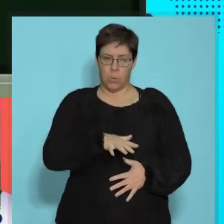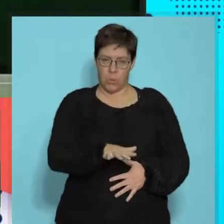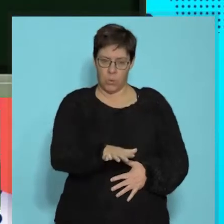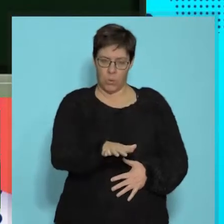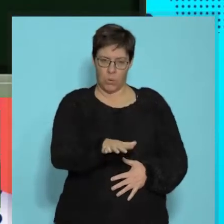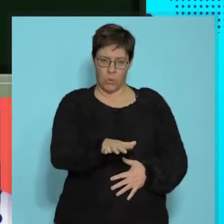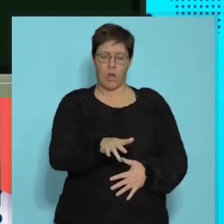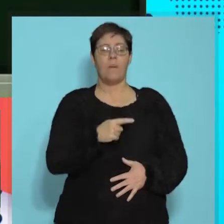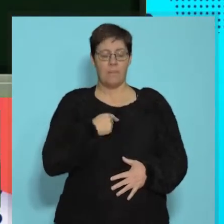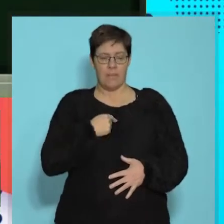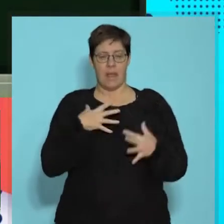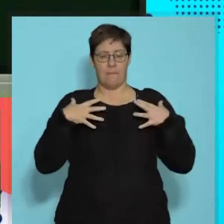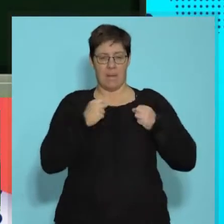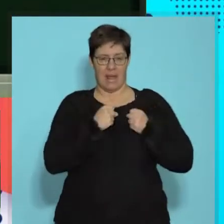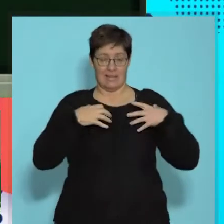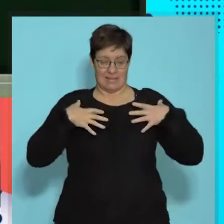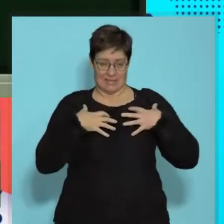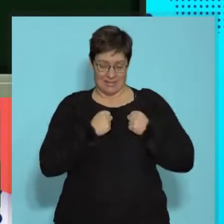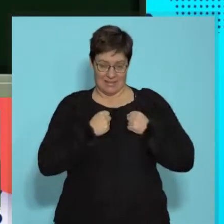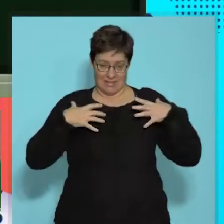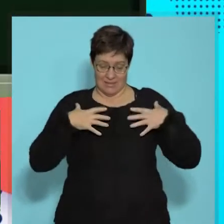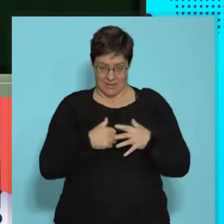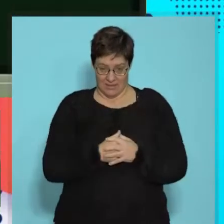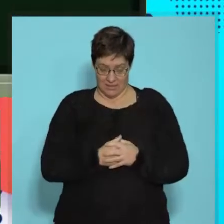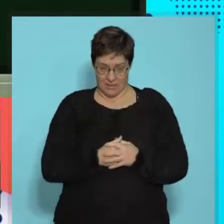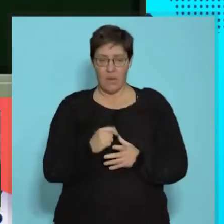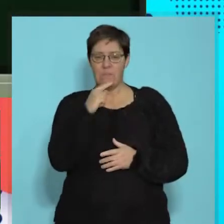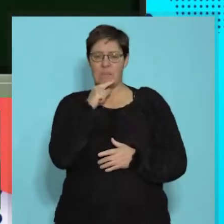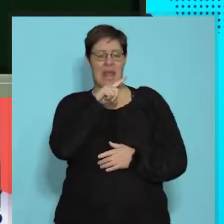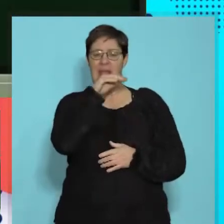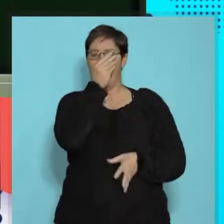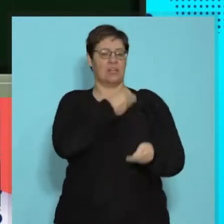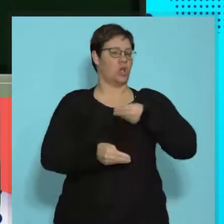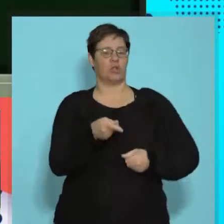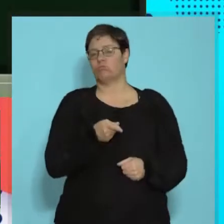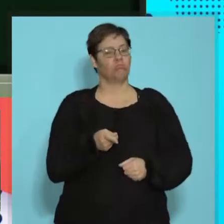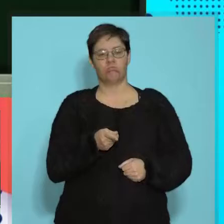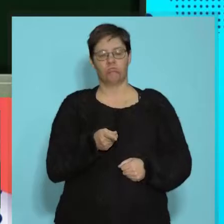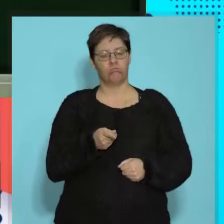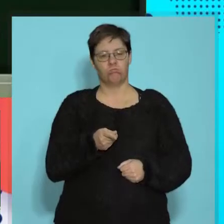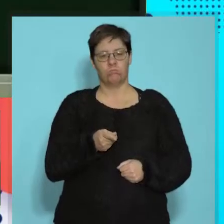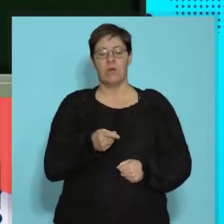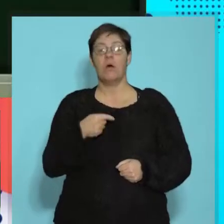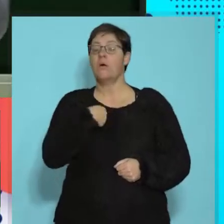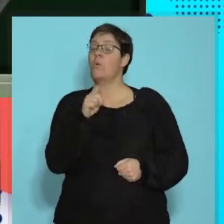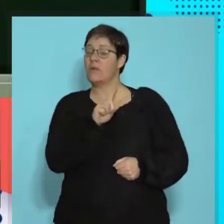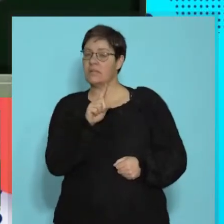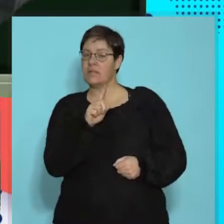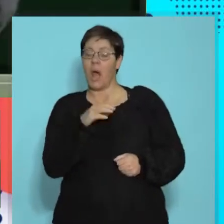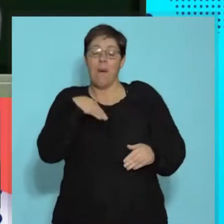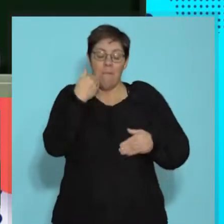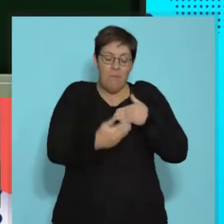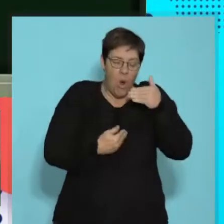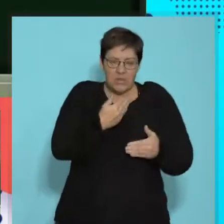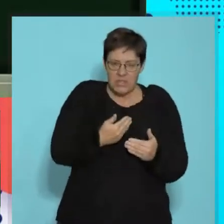breathing out. It's when my muscles do the work. So when I talk about gas exchange actually is the